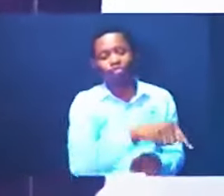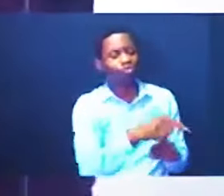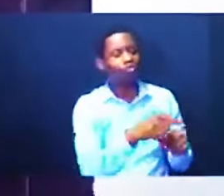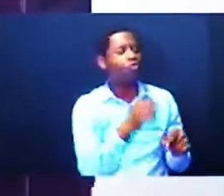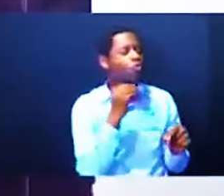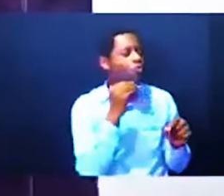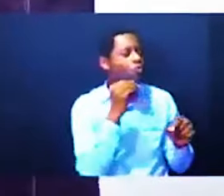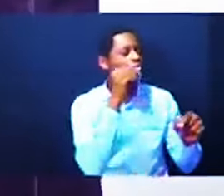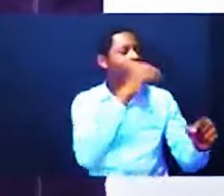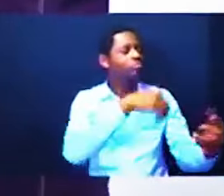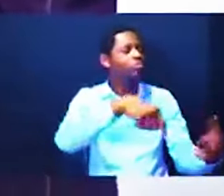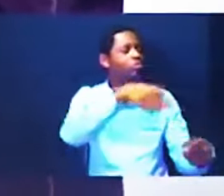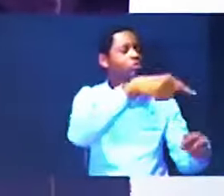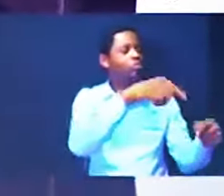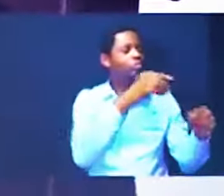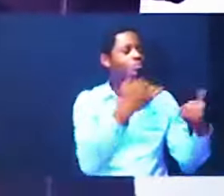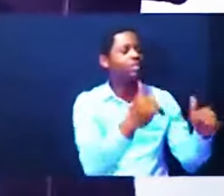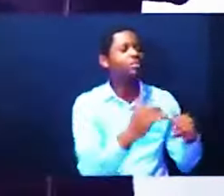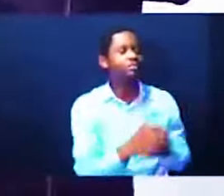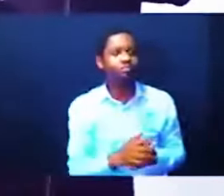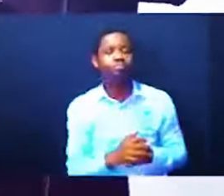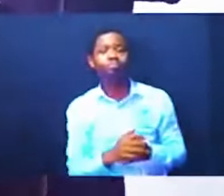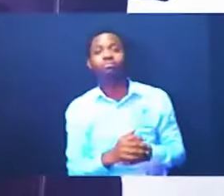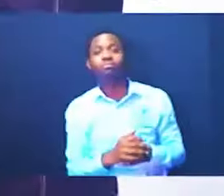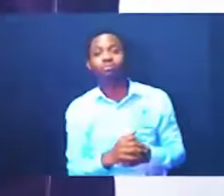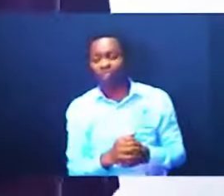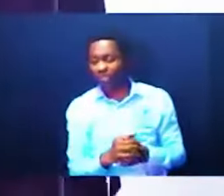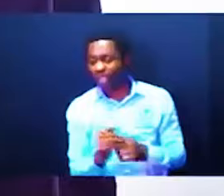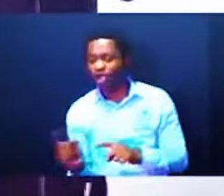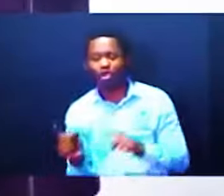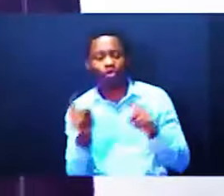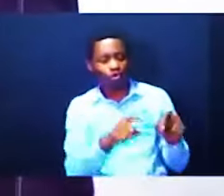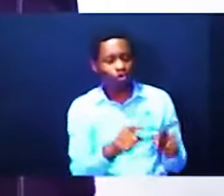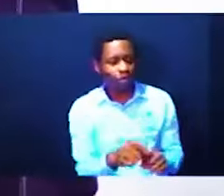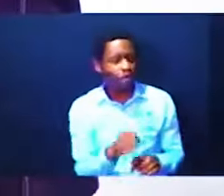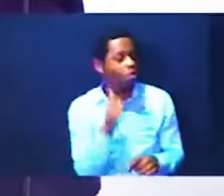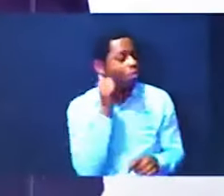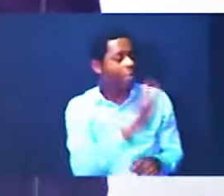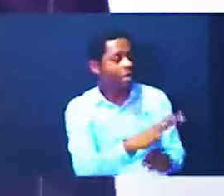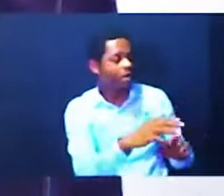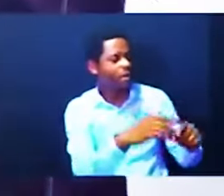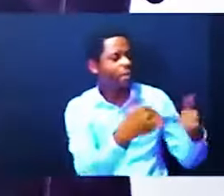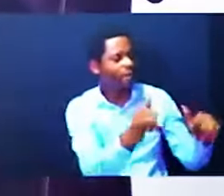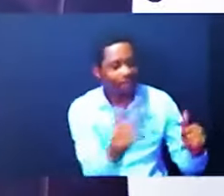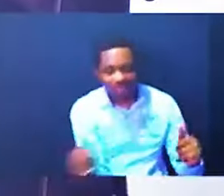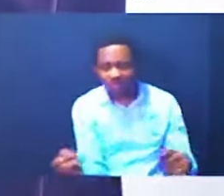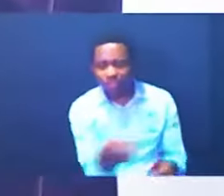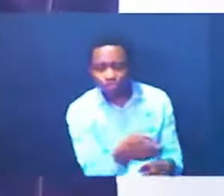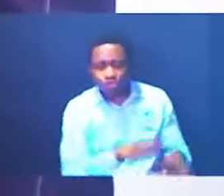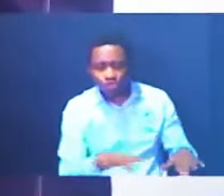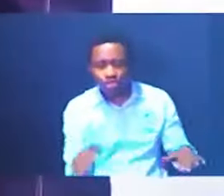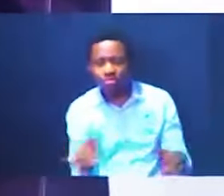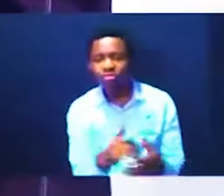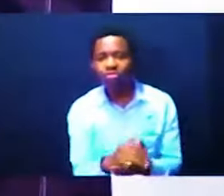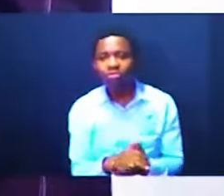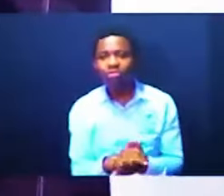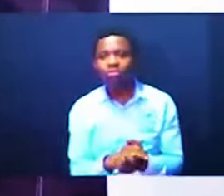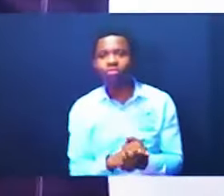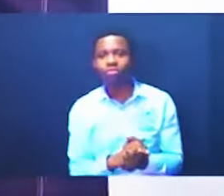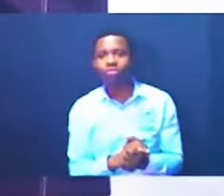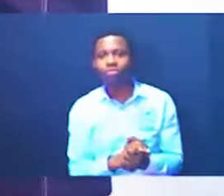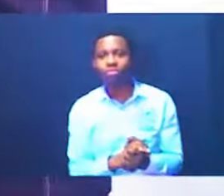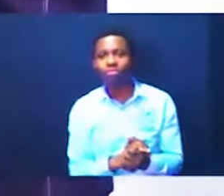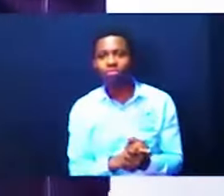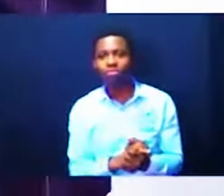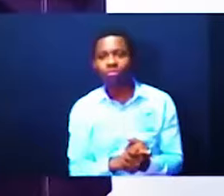see. You went there playing with the child. Koyano and any man, a dear girl. Then somehow the woman says, "I didn't